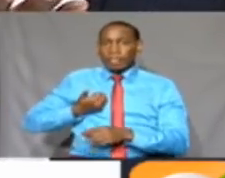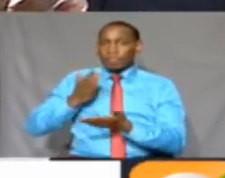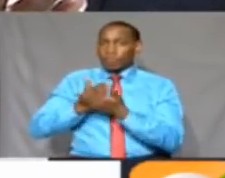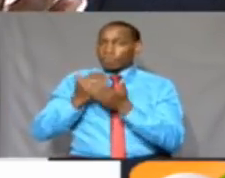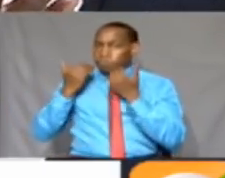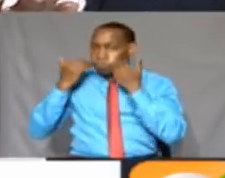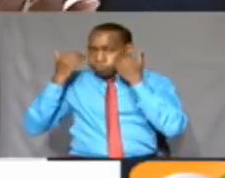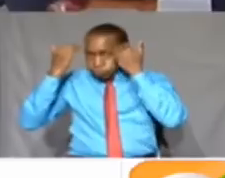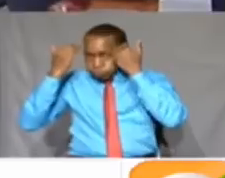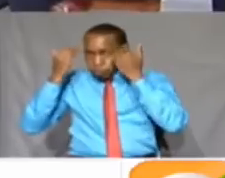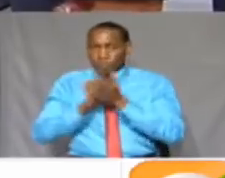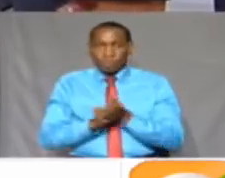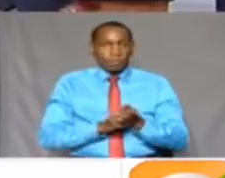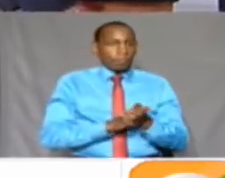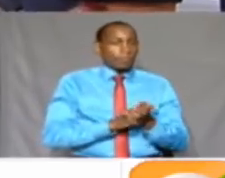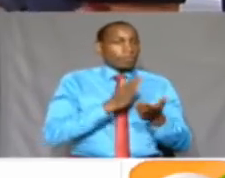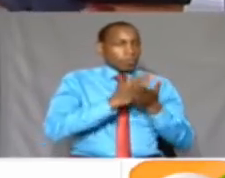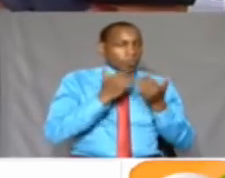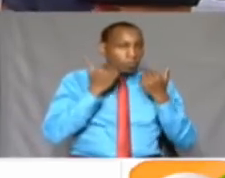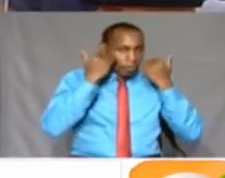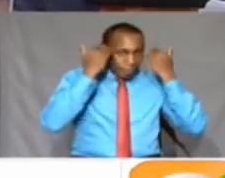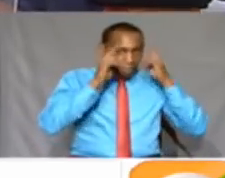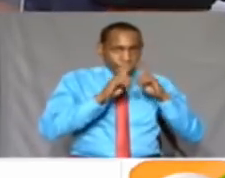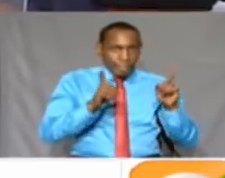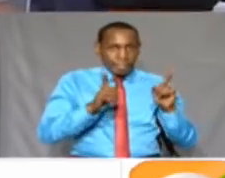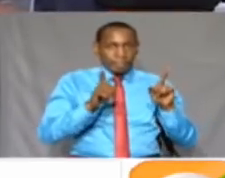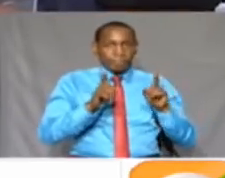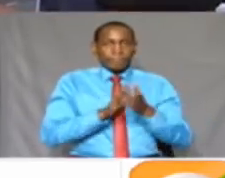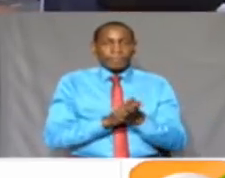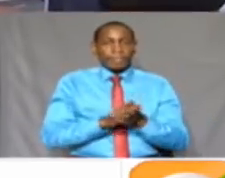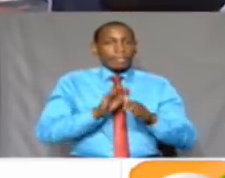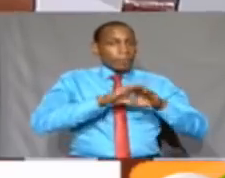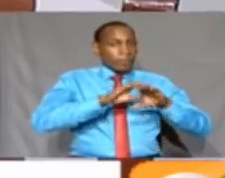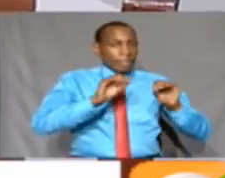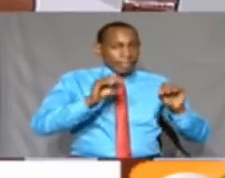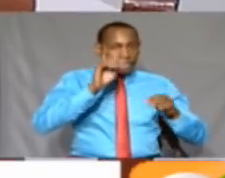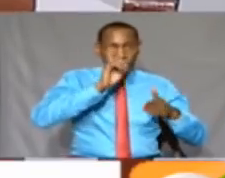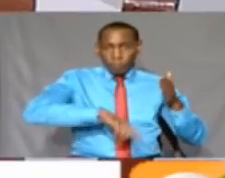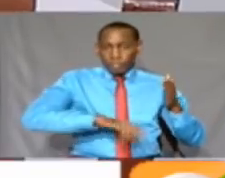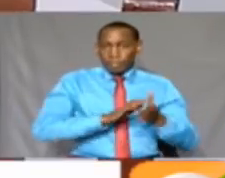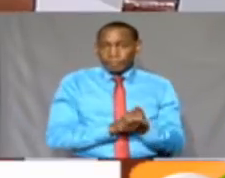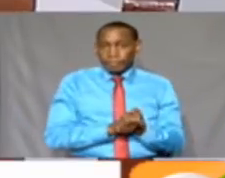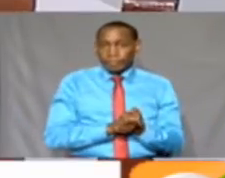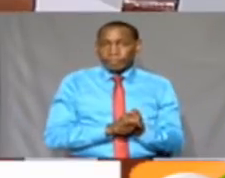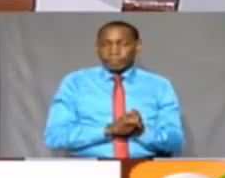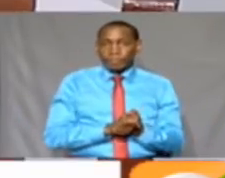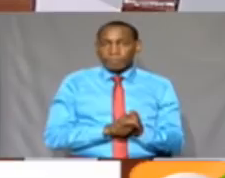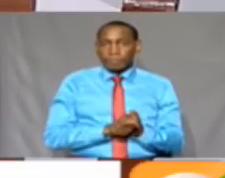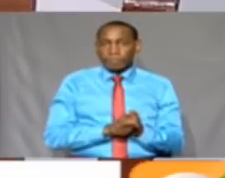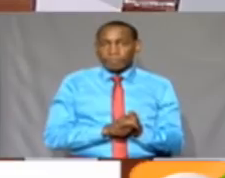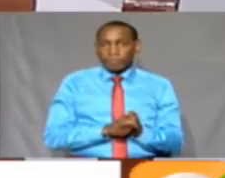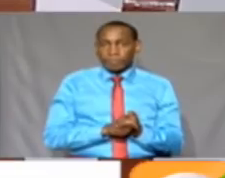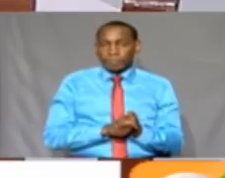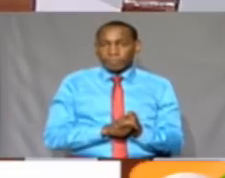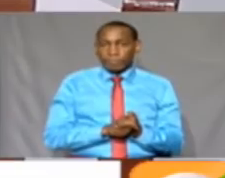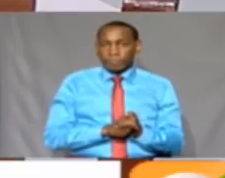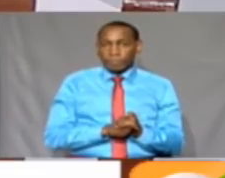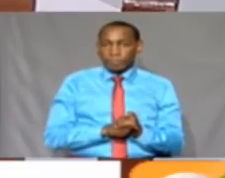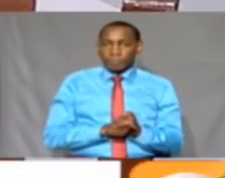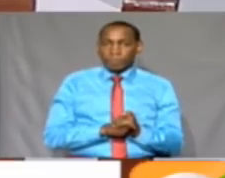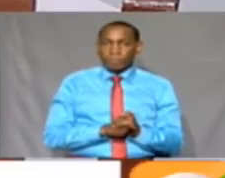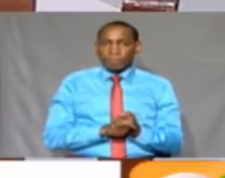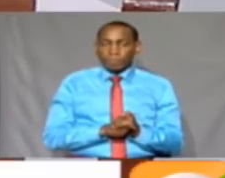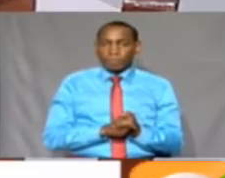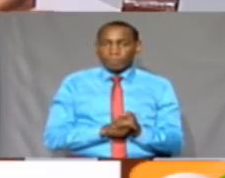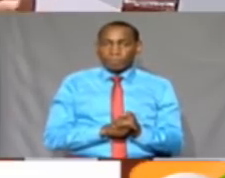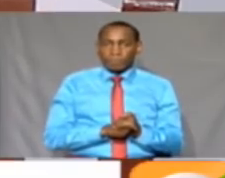huh? She's going to be traumatized. Yes. But do you know what is also unfortunate here? What is unfortunate